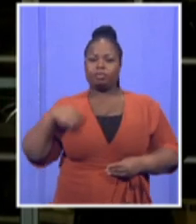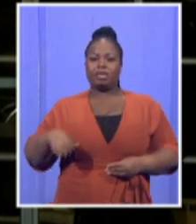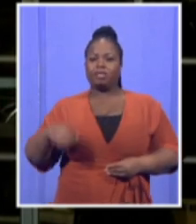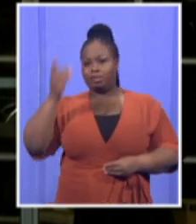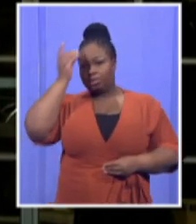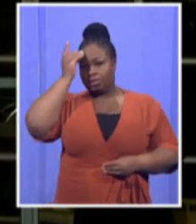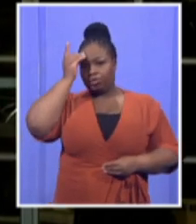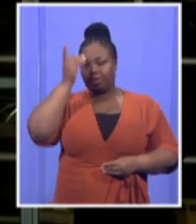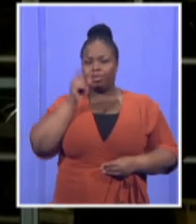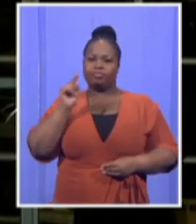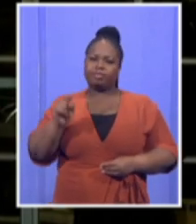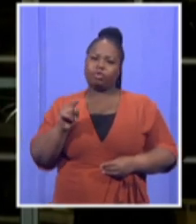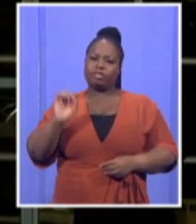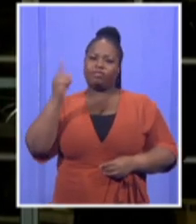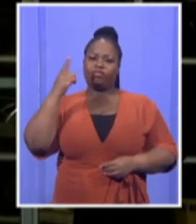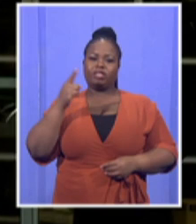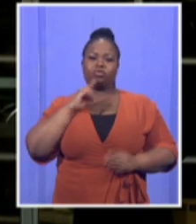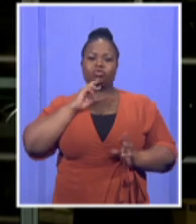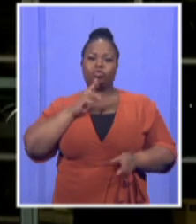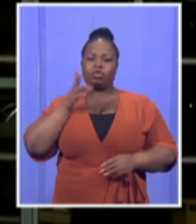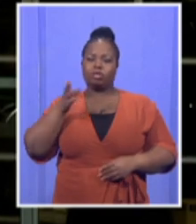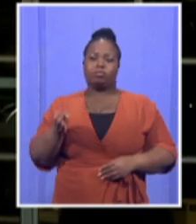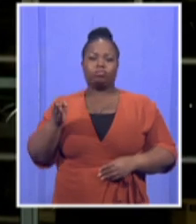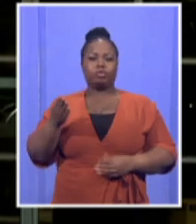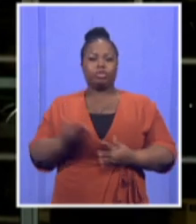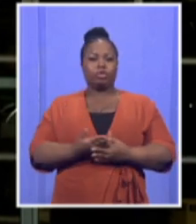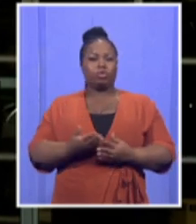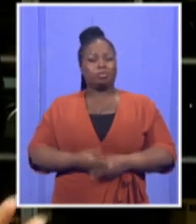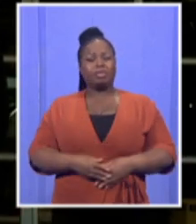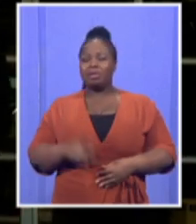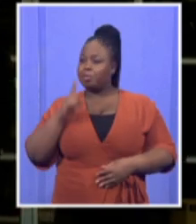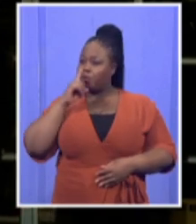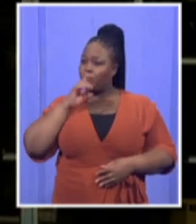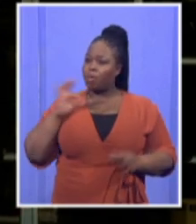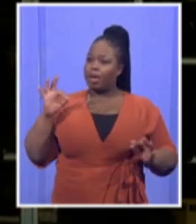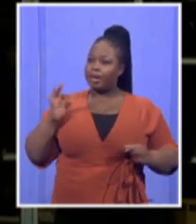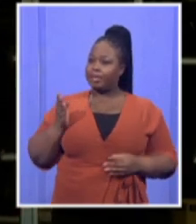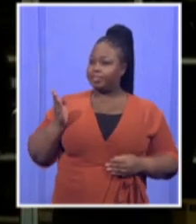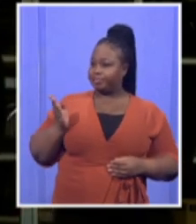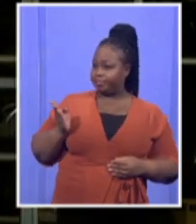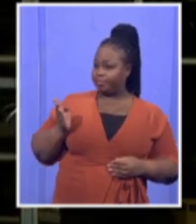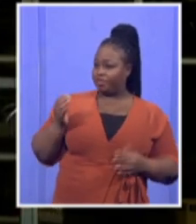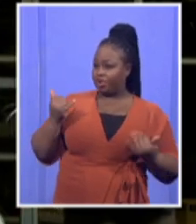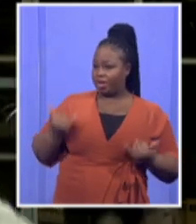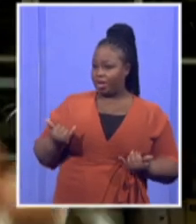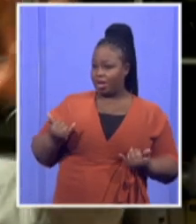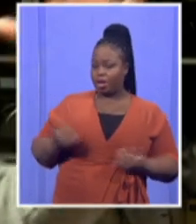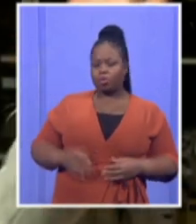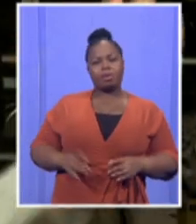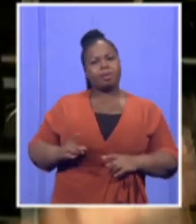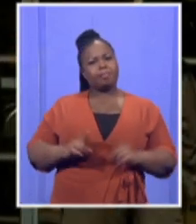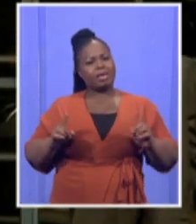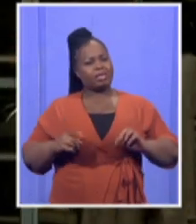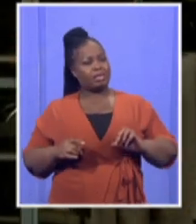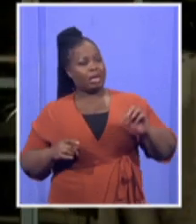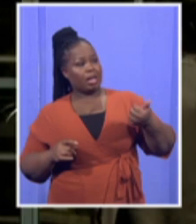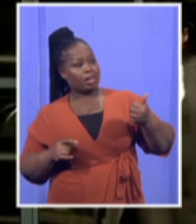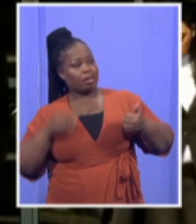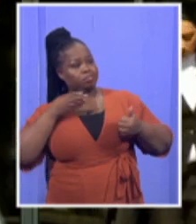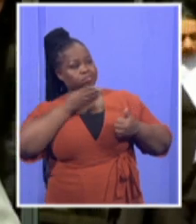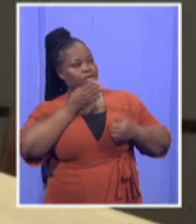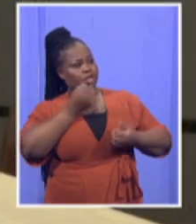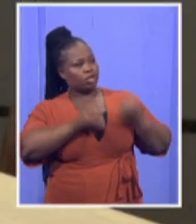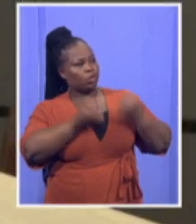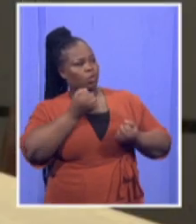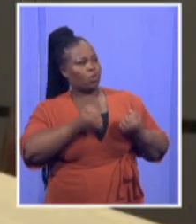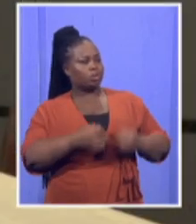So she is the first respondent in this matter. It is very quiet where I'm standing at the moment, but on the other side of court, there